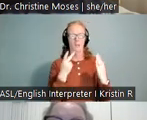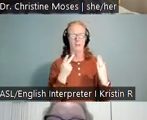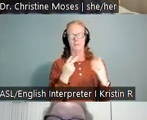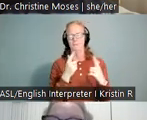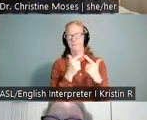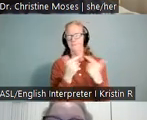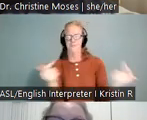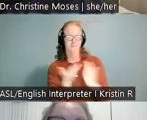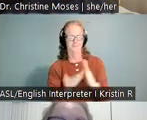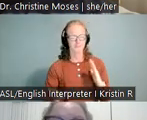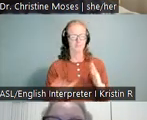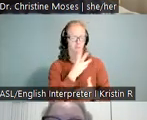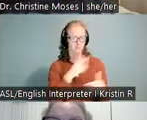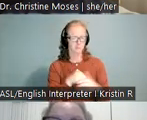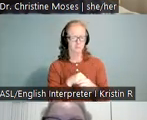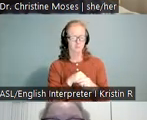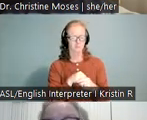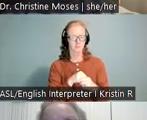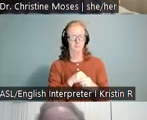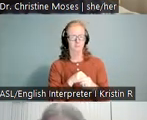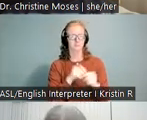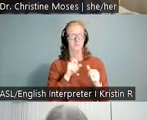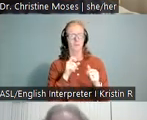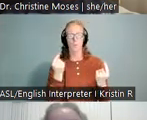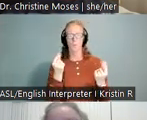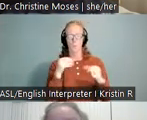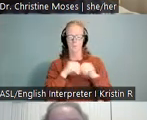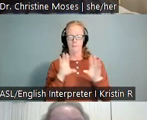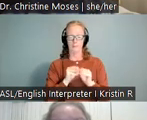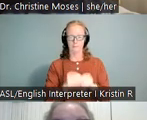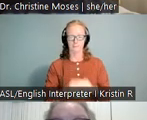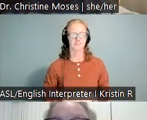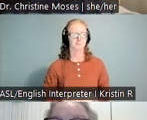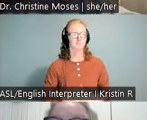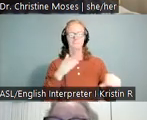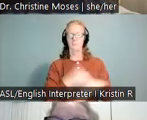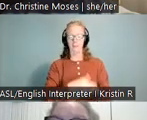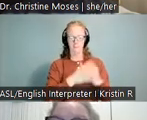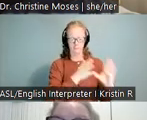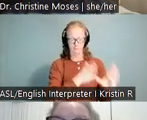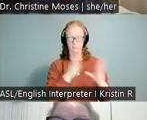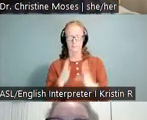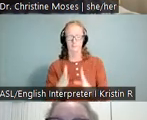miscellaneous things as part of our charge. And then after that will come,